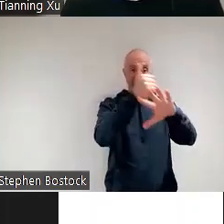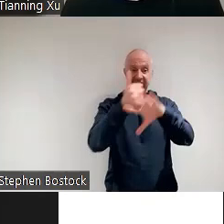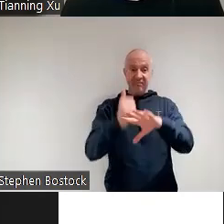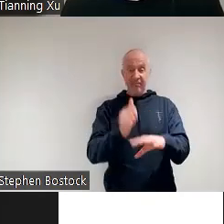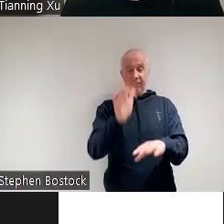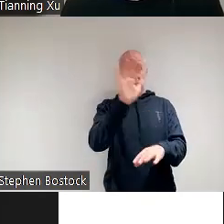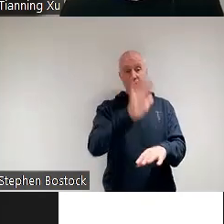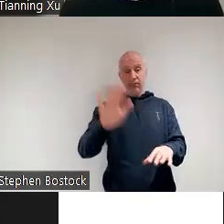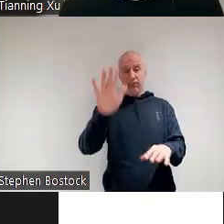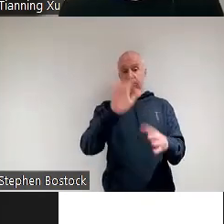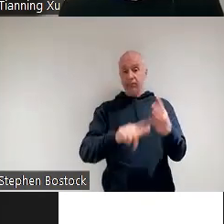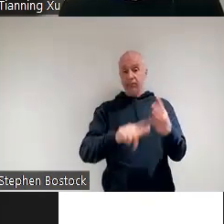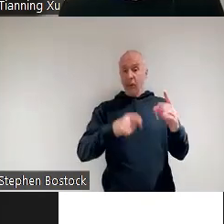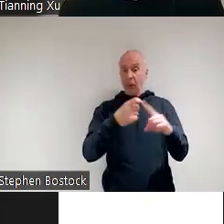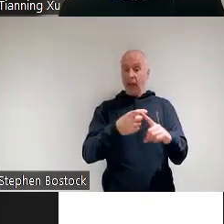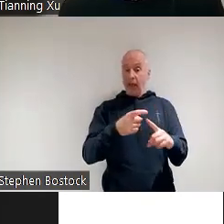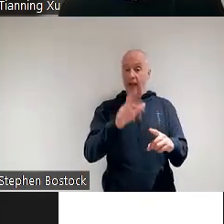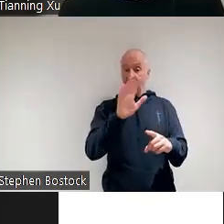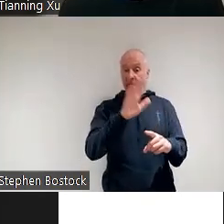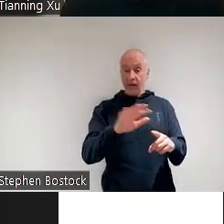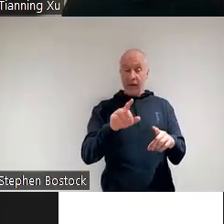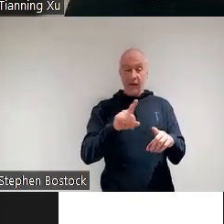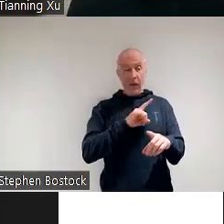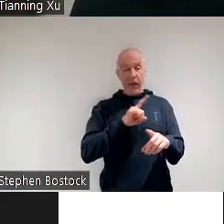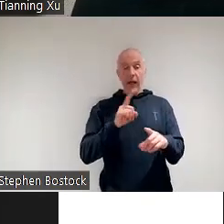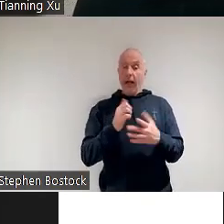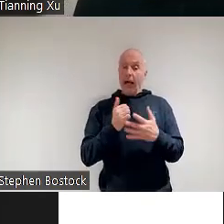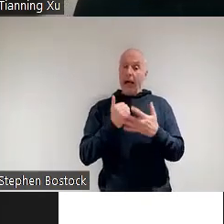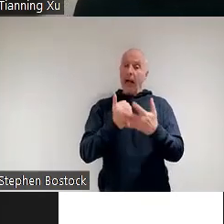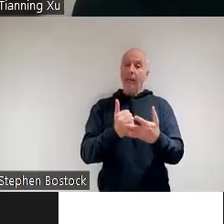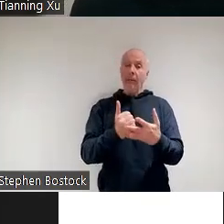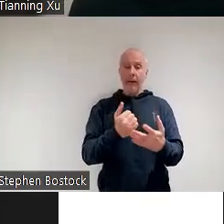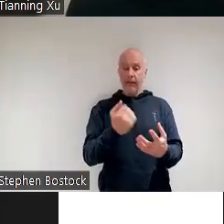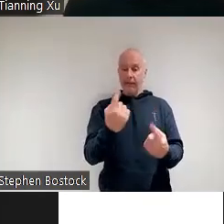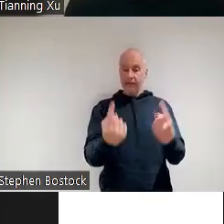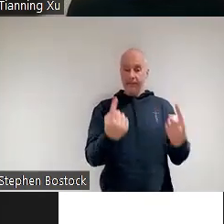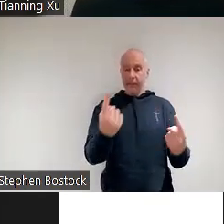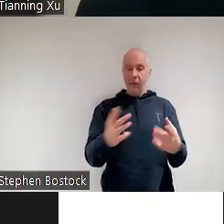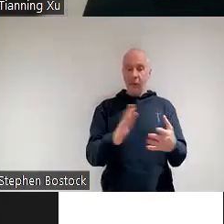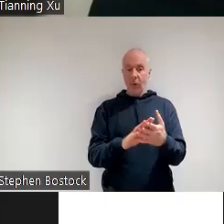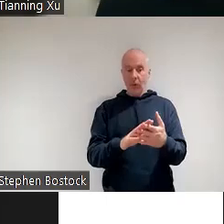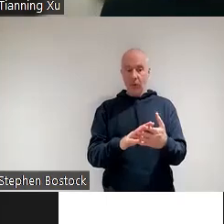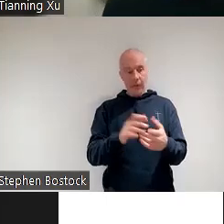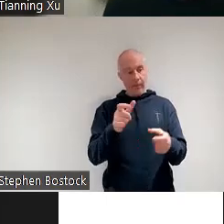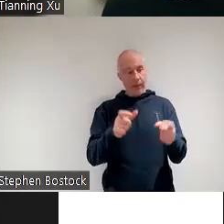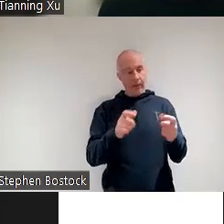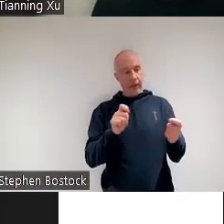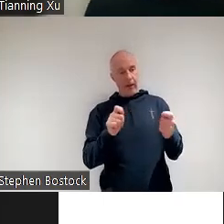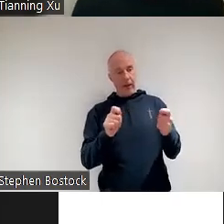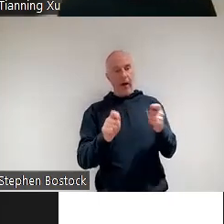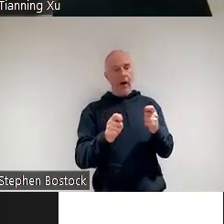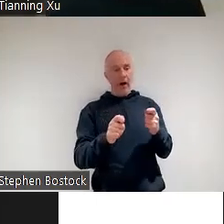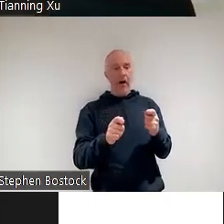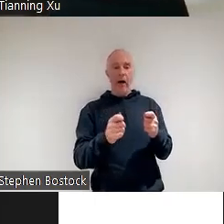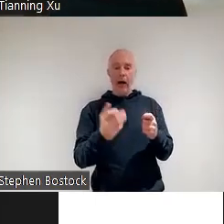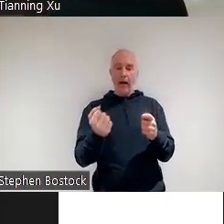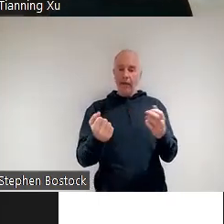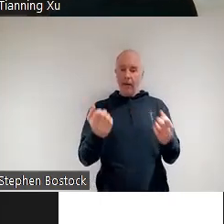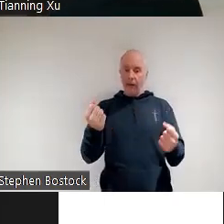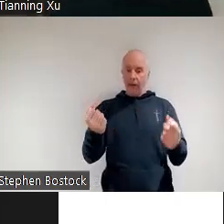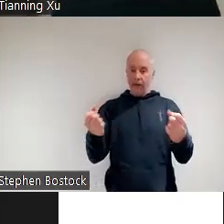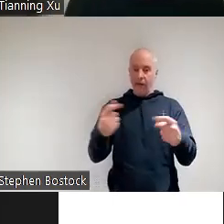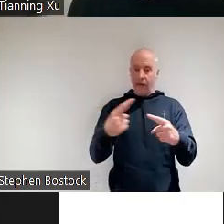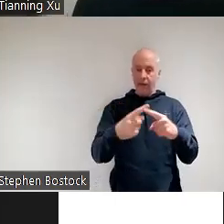that will help to facilitate the transition into the EVs. That is where you can easily find the EV chargers whenever you